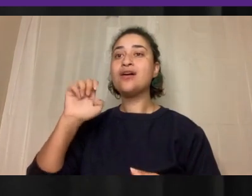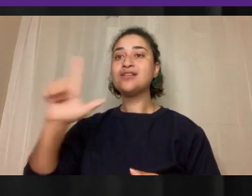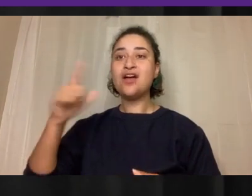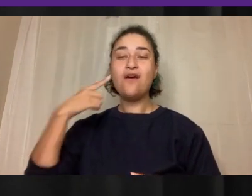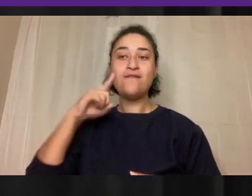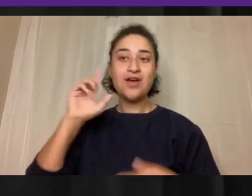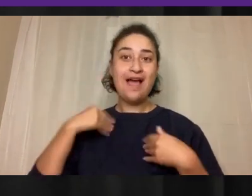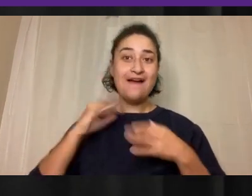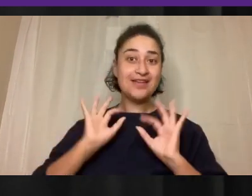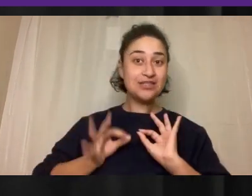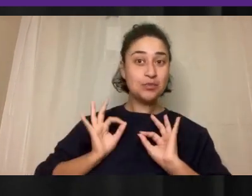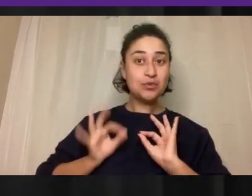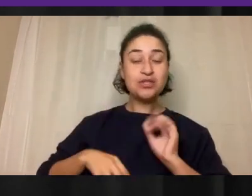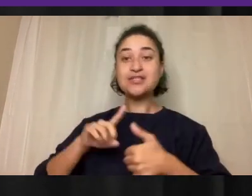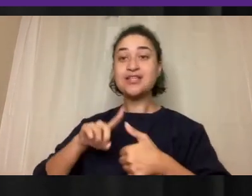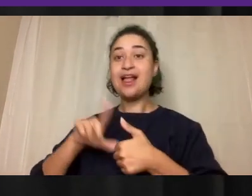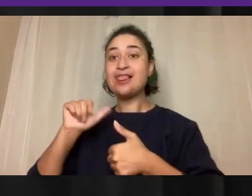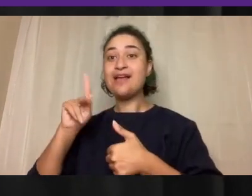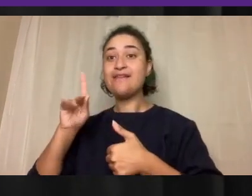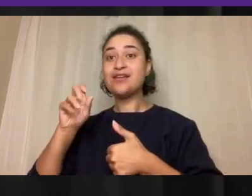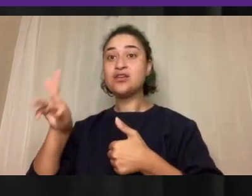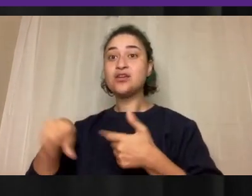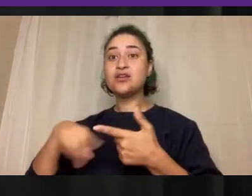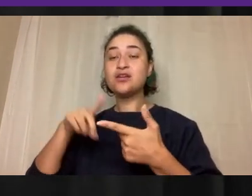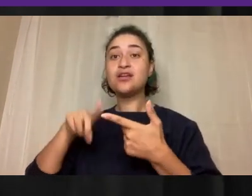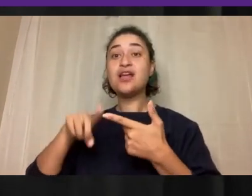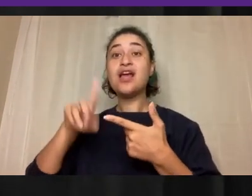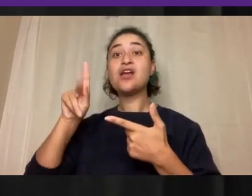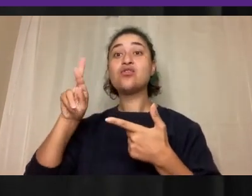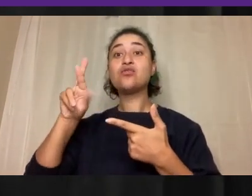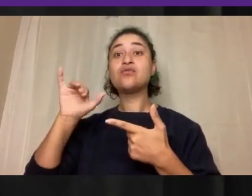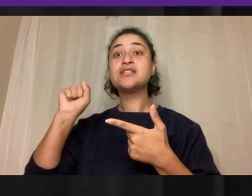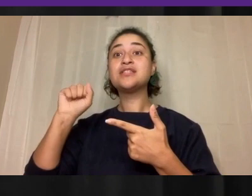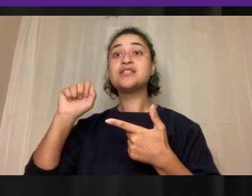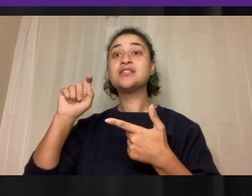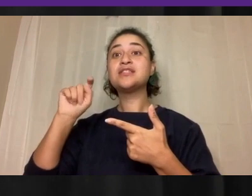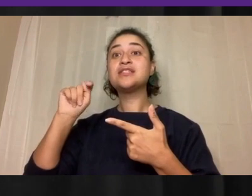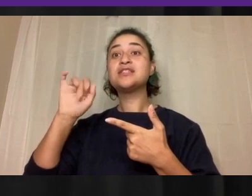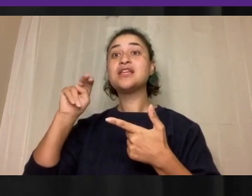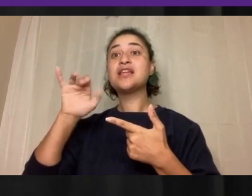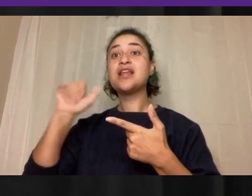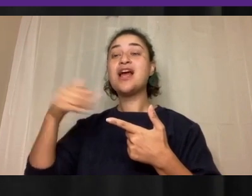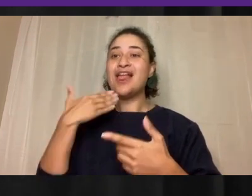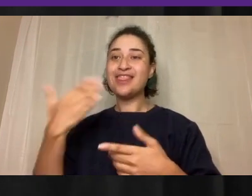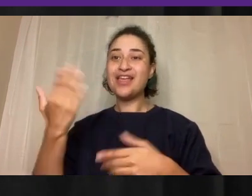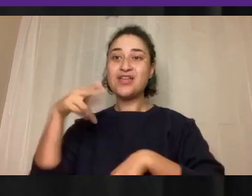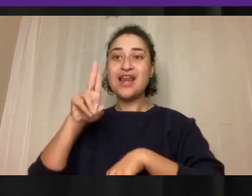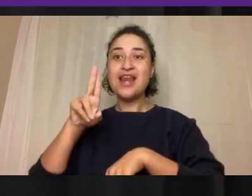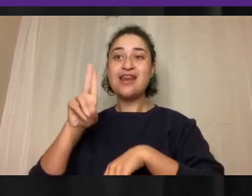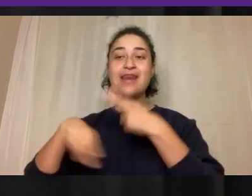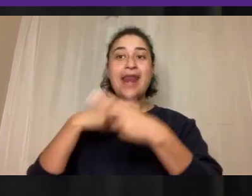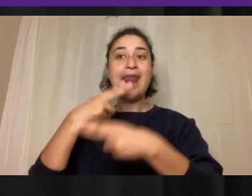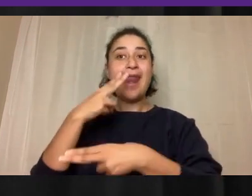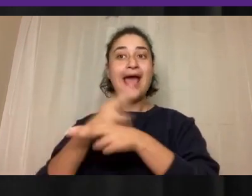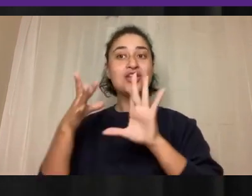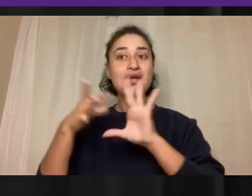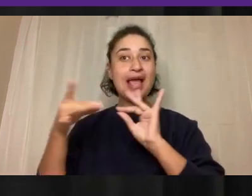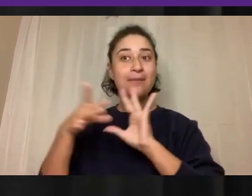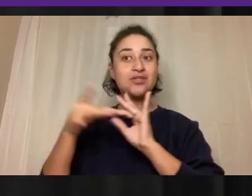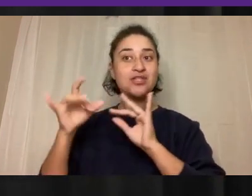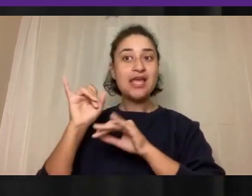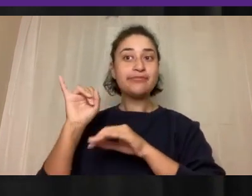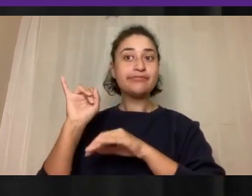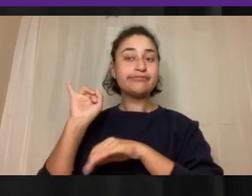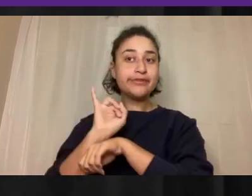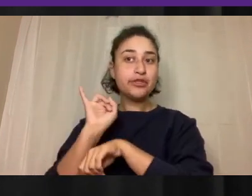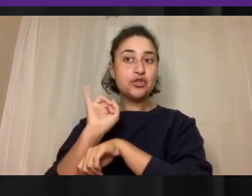Signet and Christina Monsoon. And thanks to the National Captioning Institute for the team of live caption writers. We're so excited to